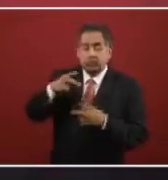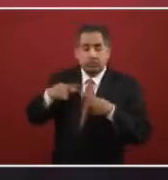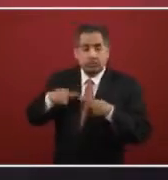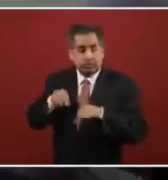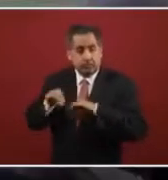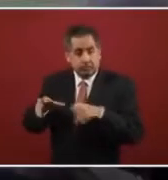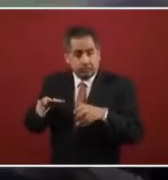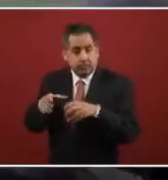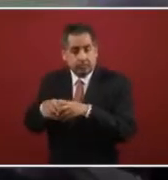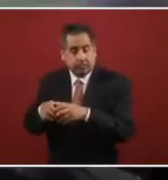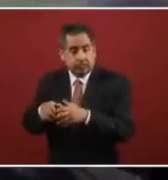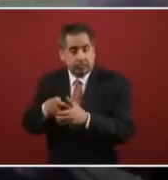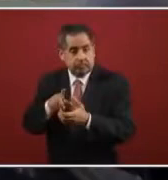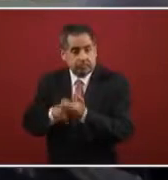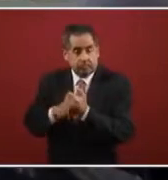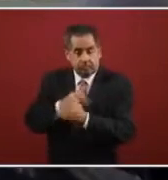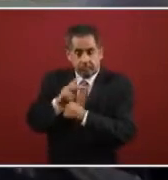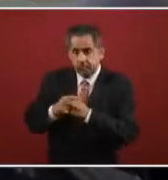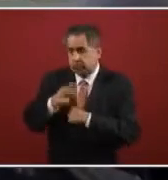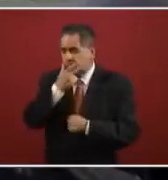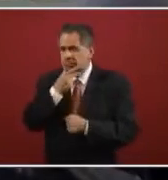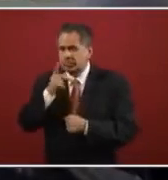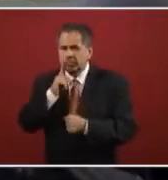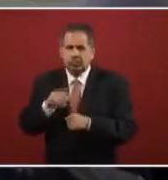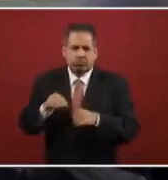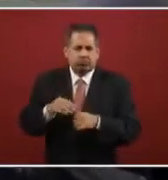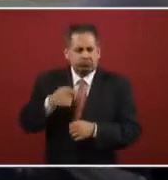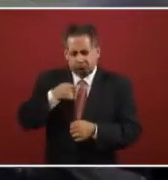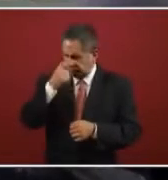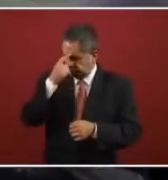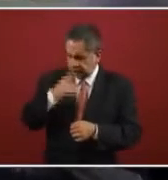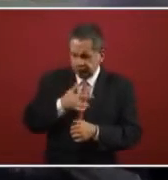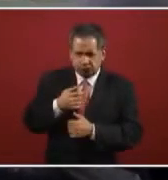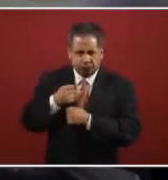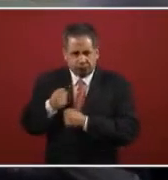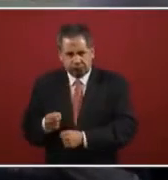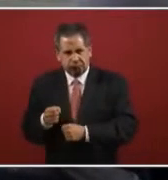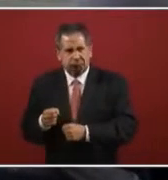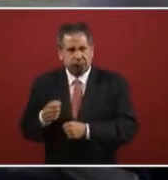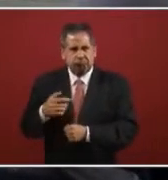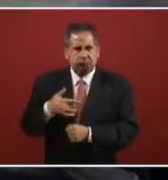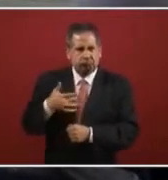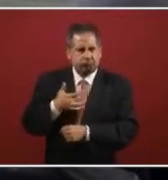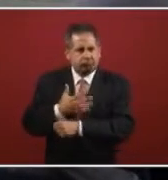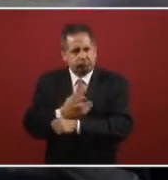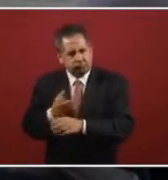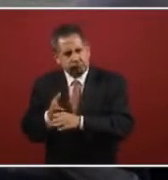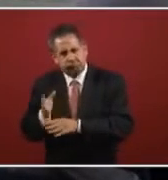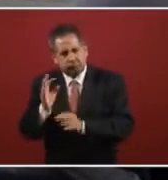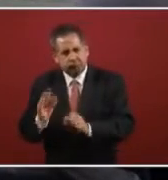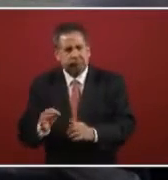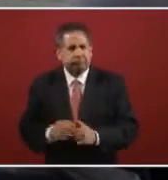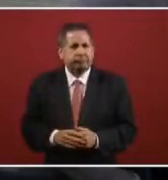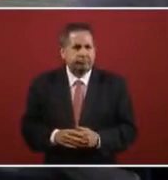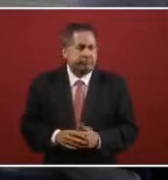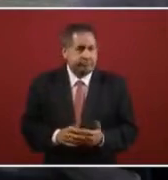the workers of the nation, son mujeres, son hombres they're con men and convicción, women that have convictions and principles,